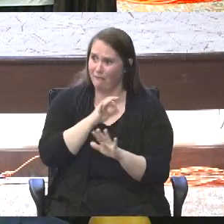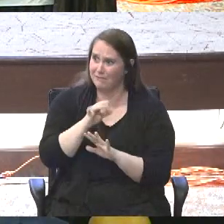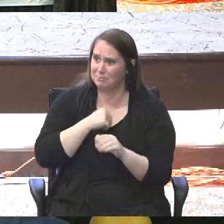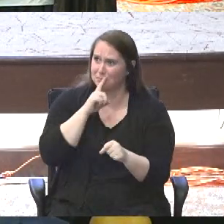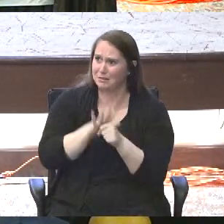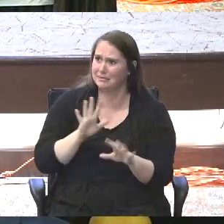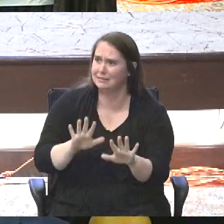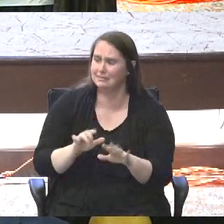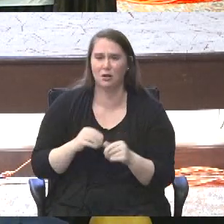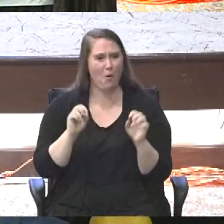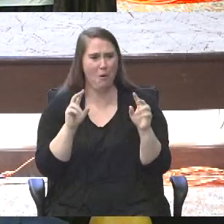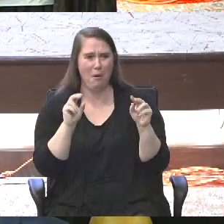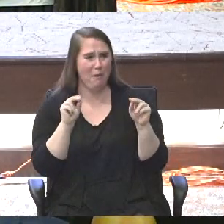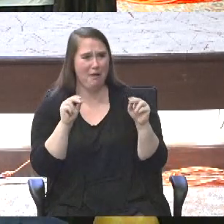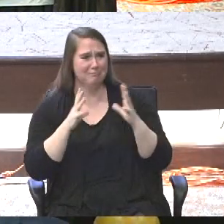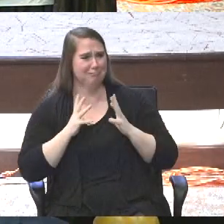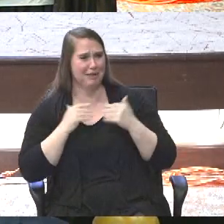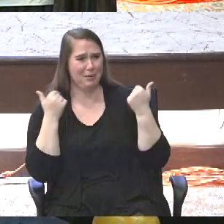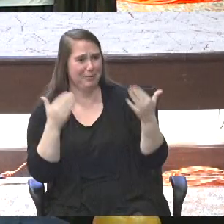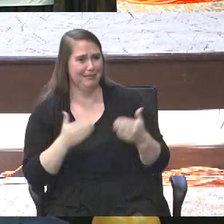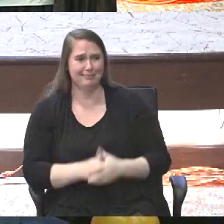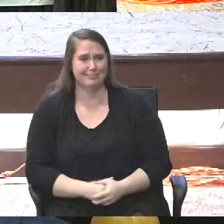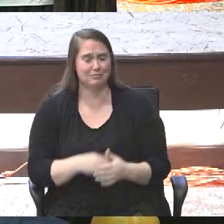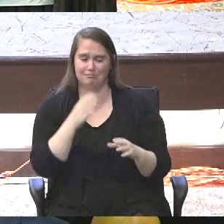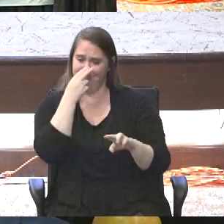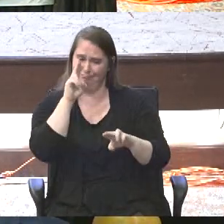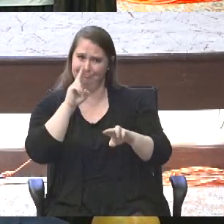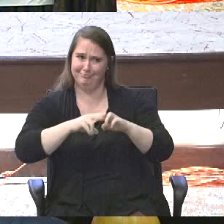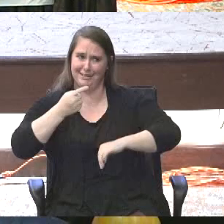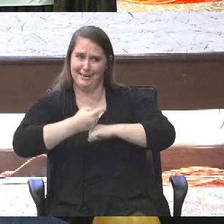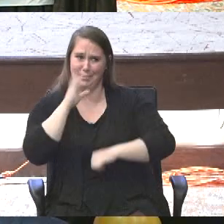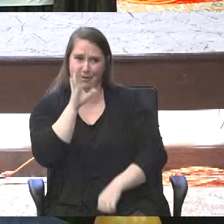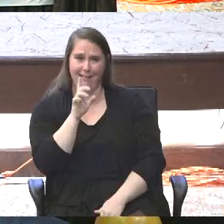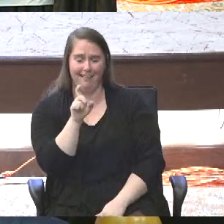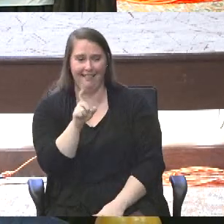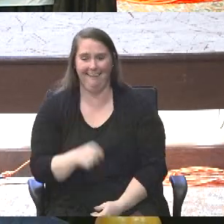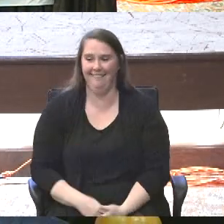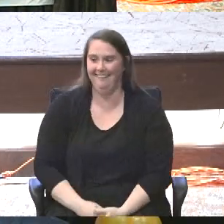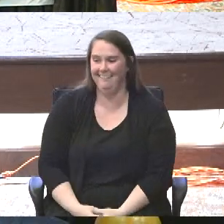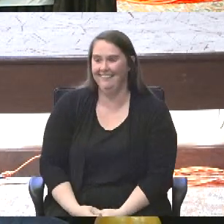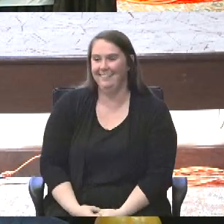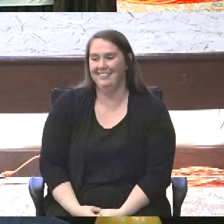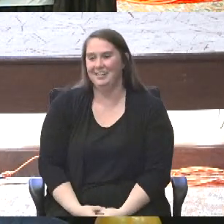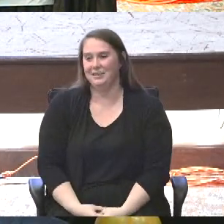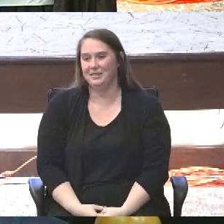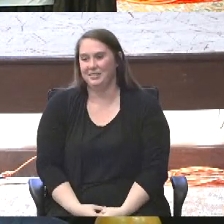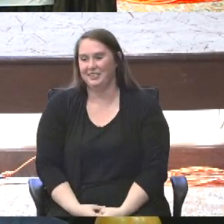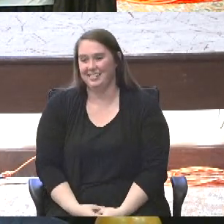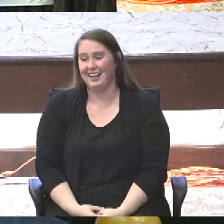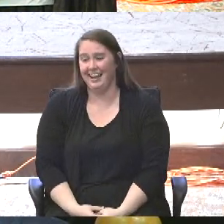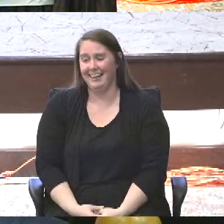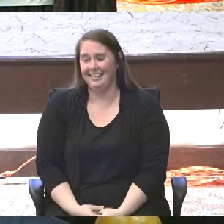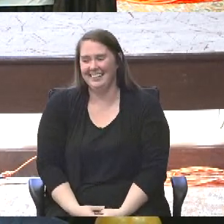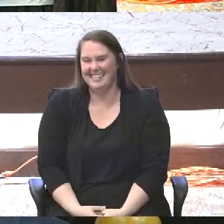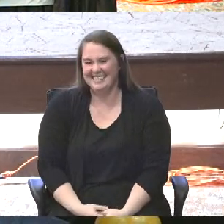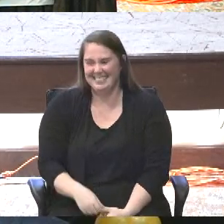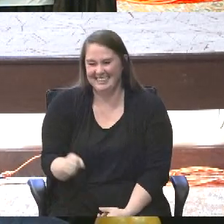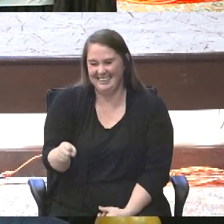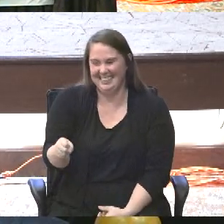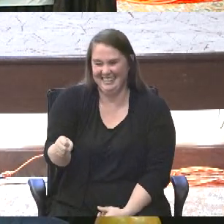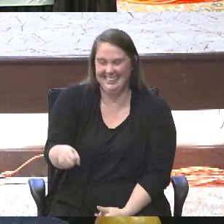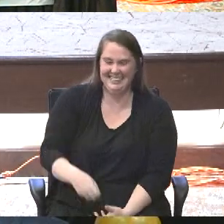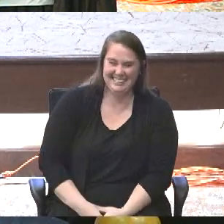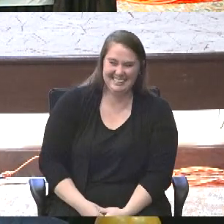Go ahead. I told you it was going to be a fun day here at the council. You called it. It's on the resolutions. City Manager Ford,